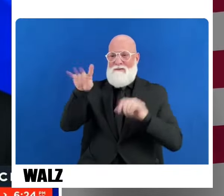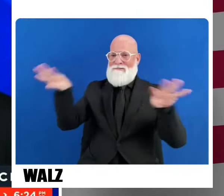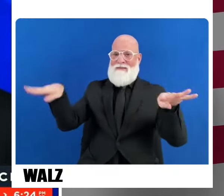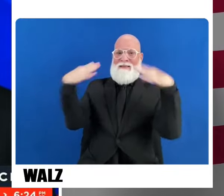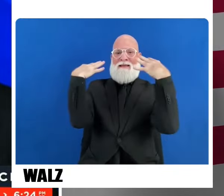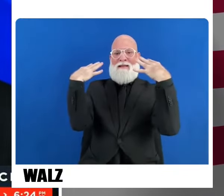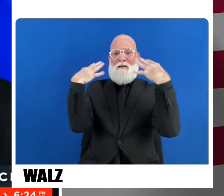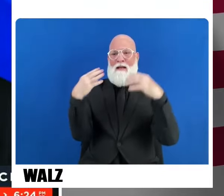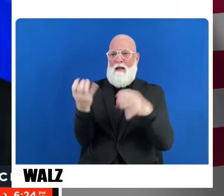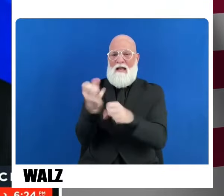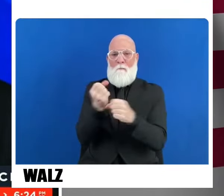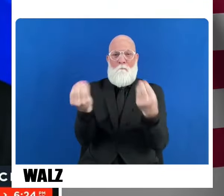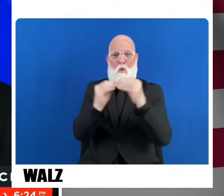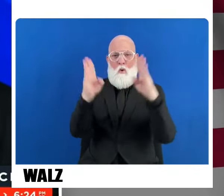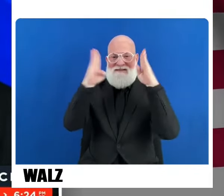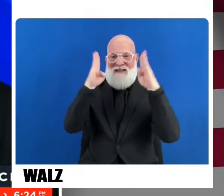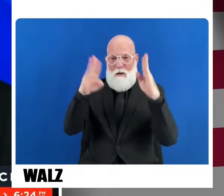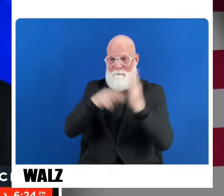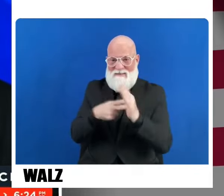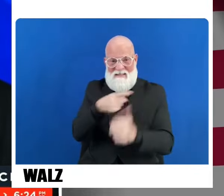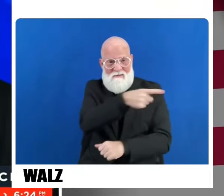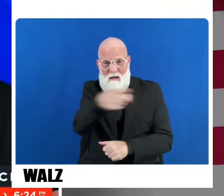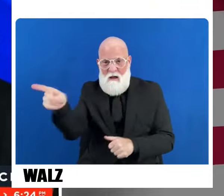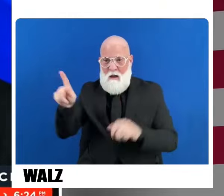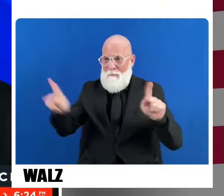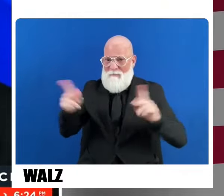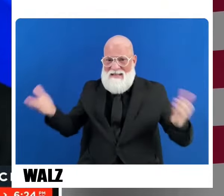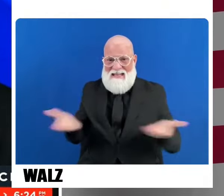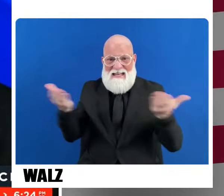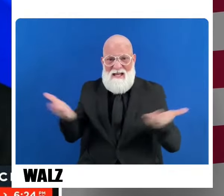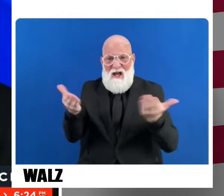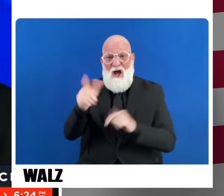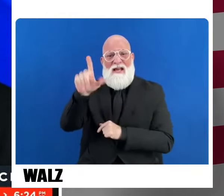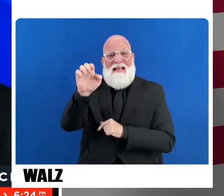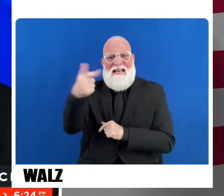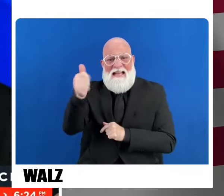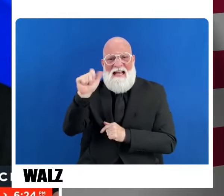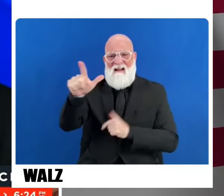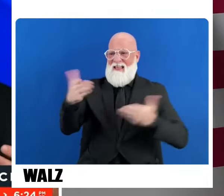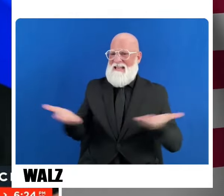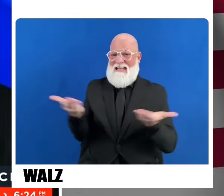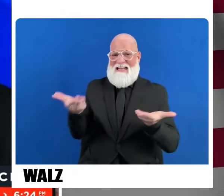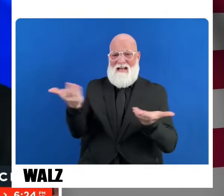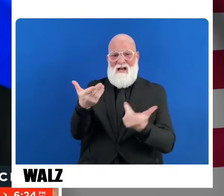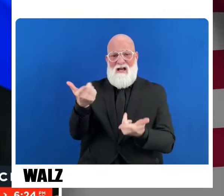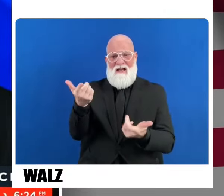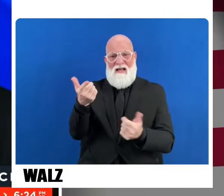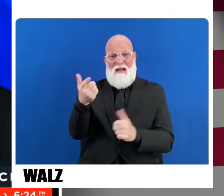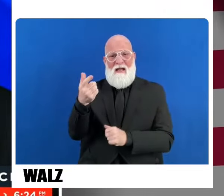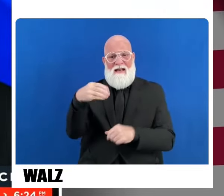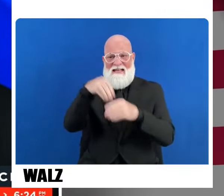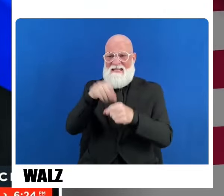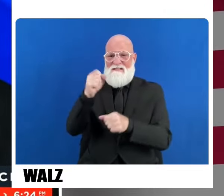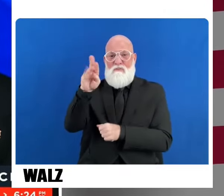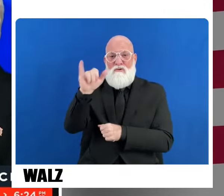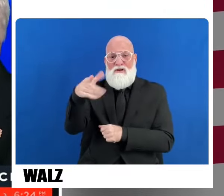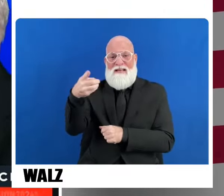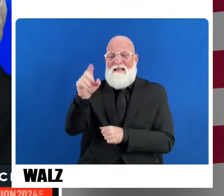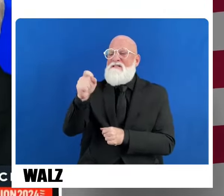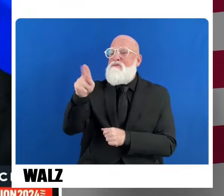people who were here legally in the community of Springfield. The Republican governor said, it's not true, don't do it.